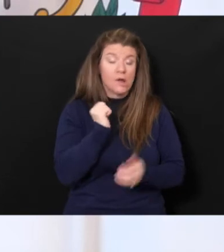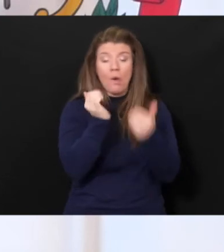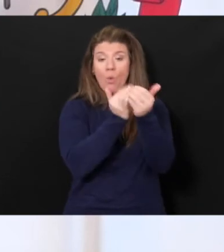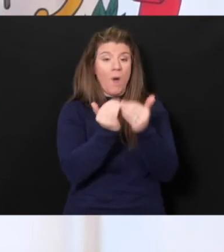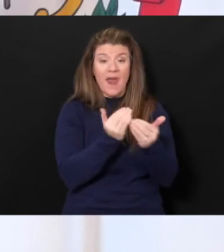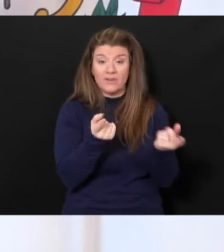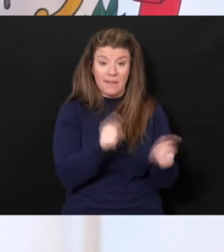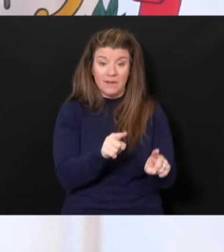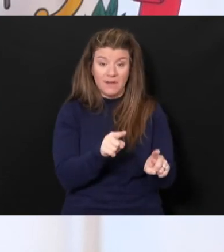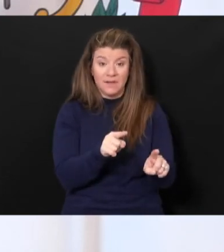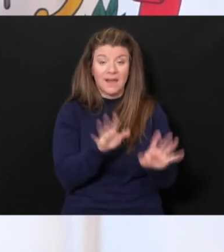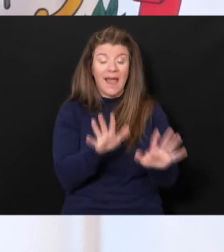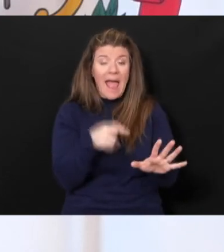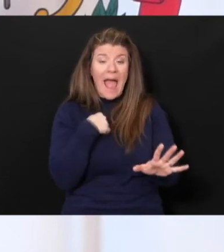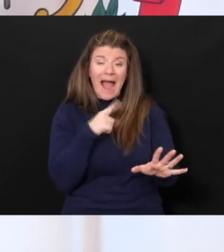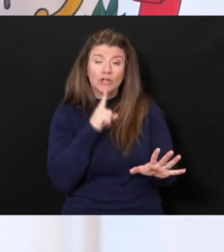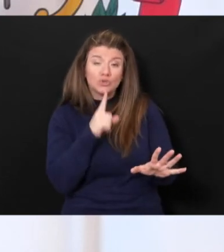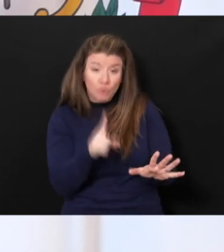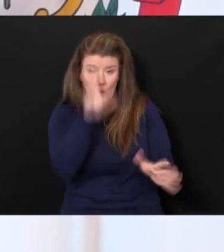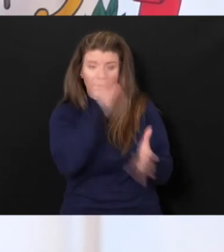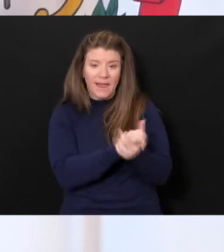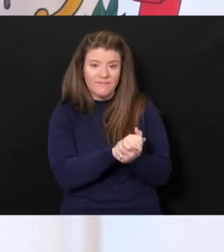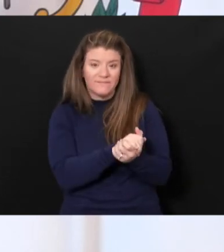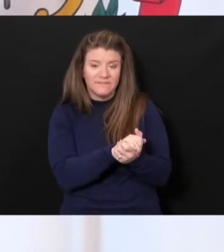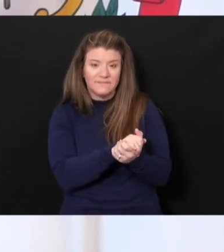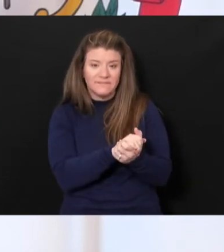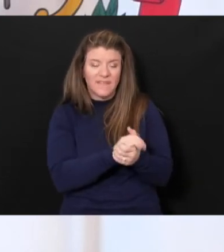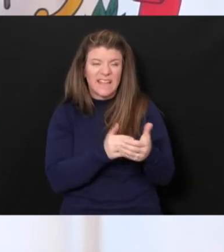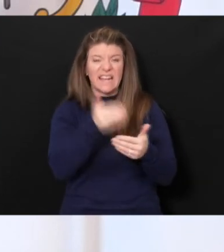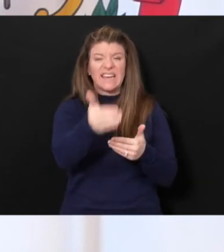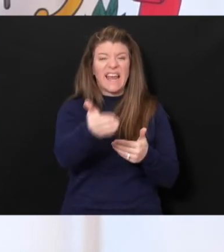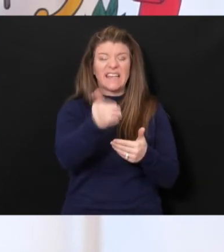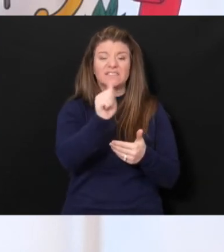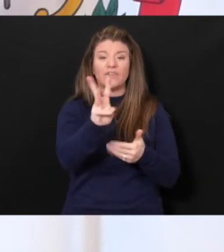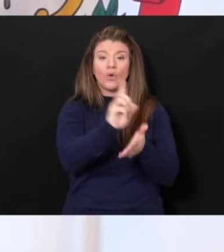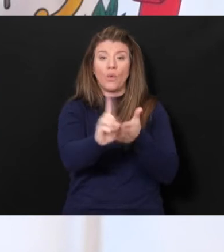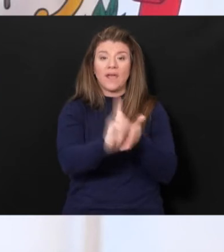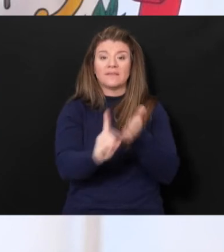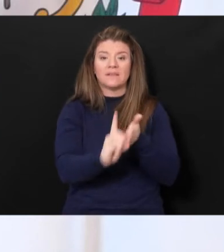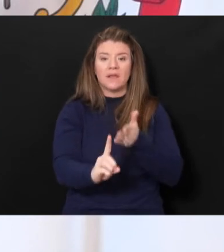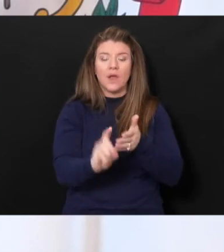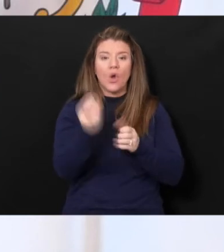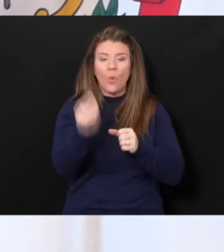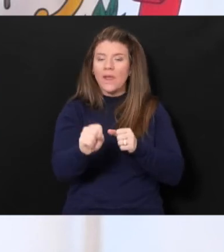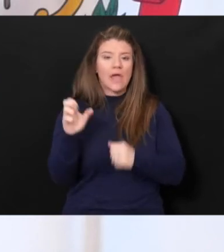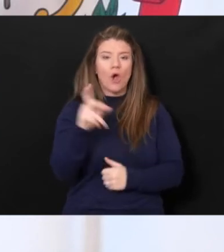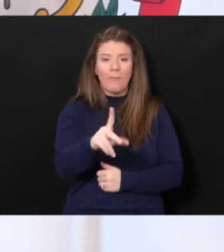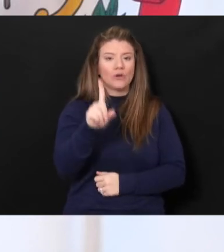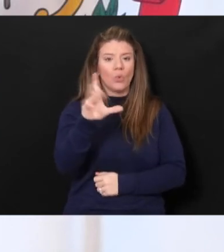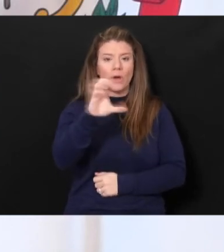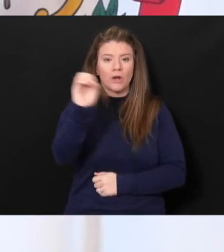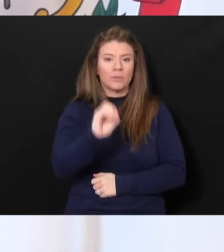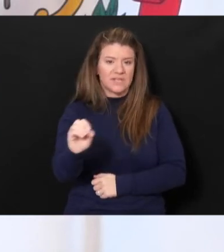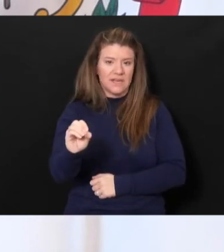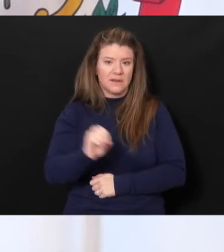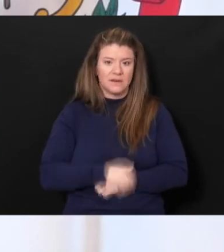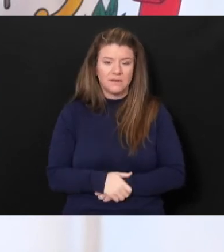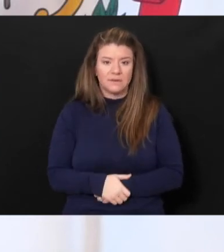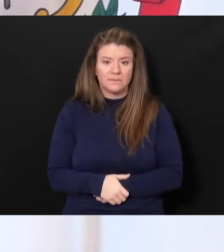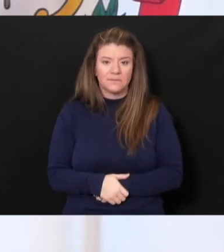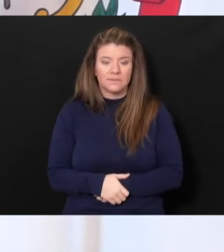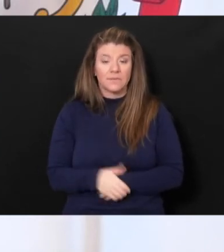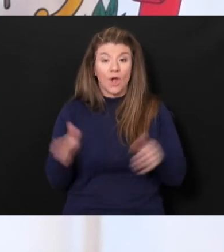be, I truly believe in the next very few weeks we'll be able to move that to 100%.